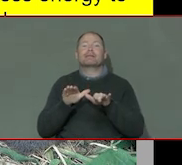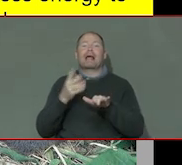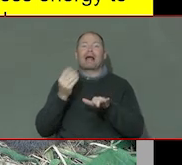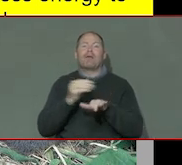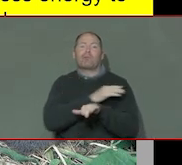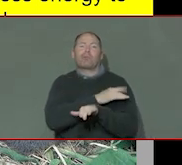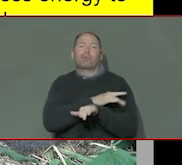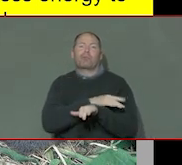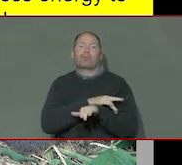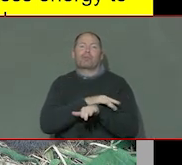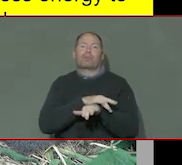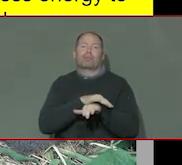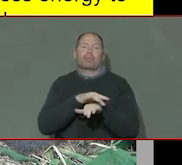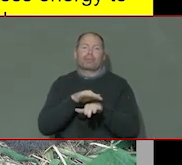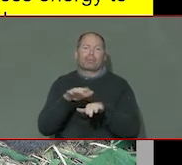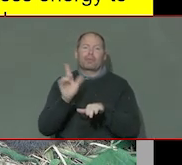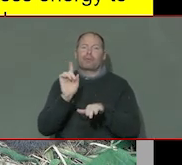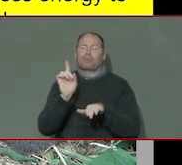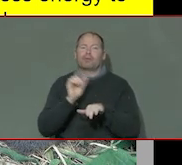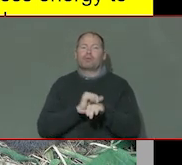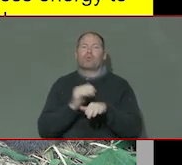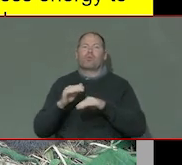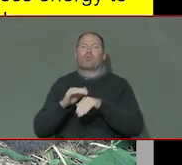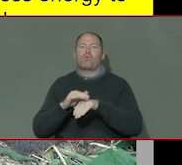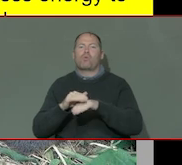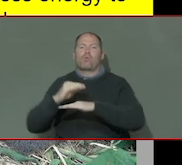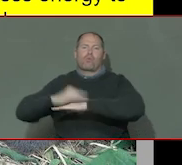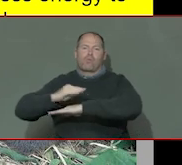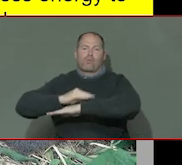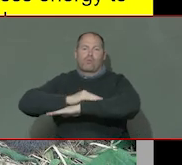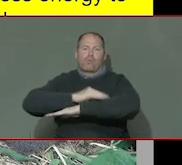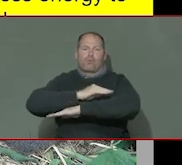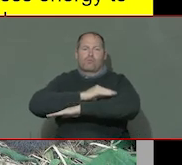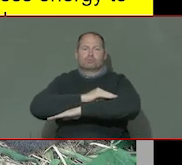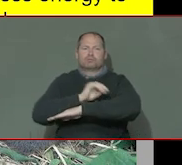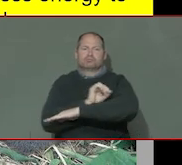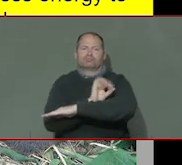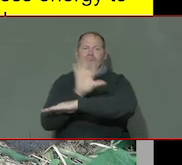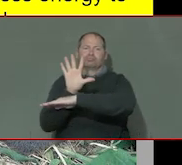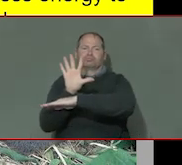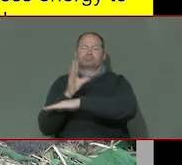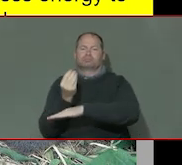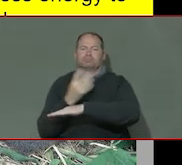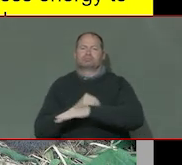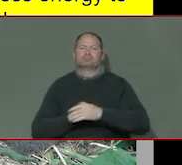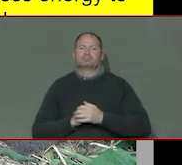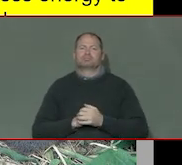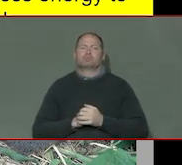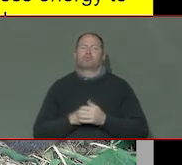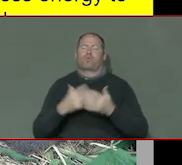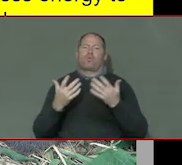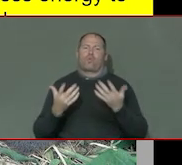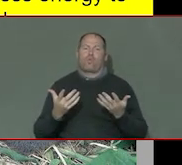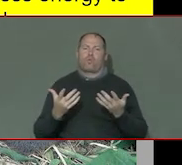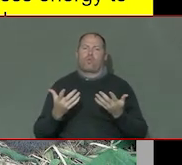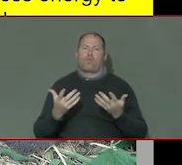down, or you know this is a rat, they are covered with fur, or we want you to be able to say